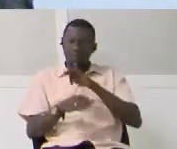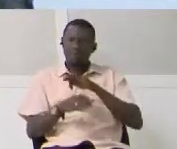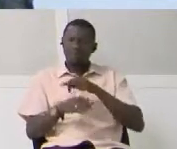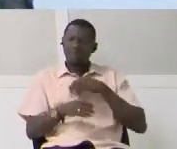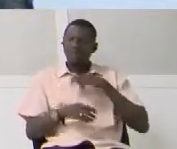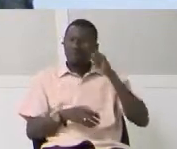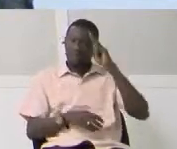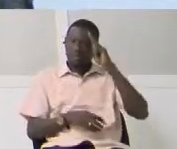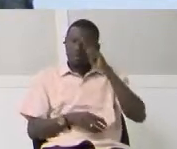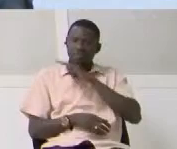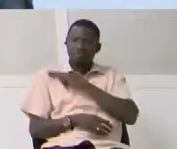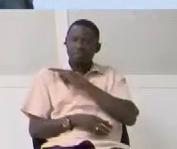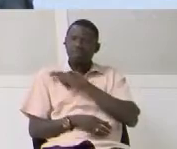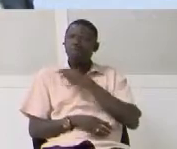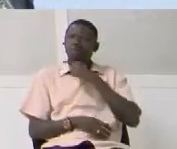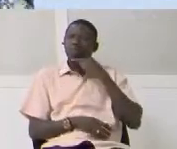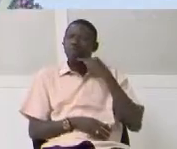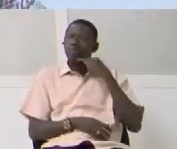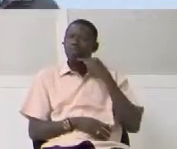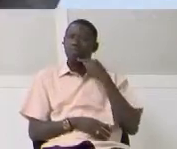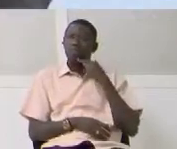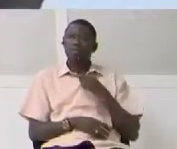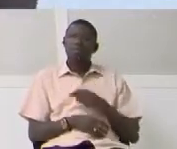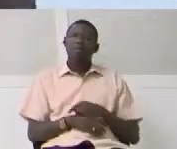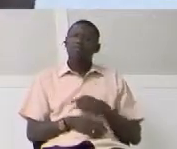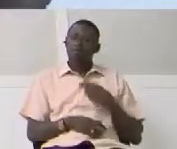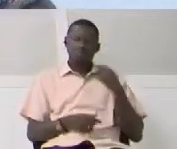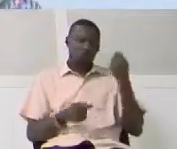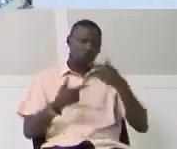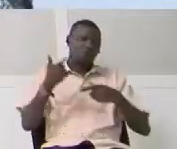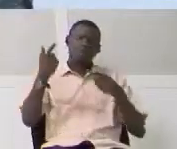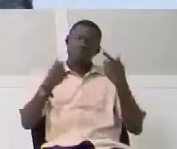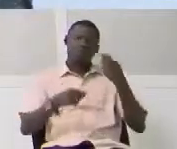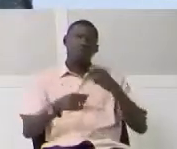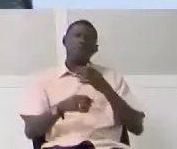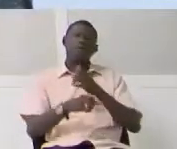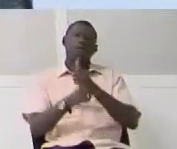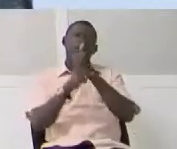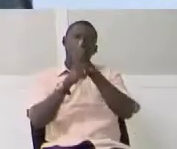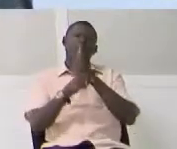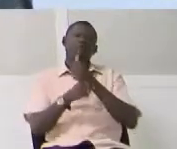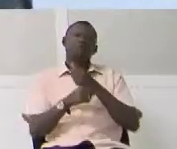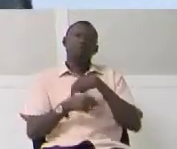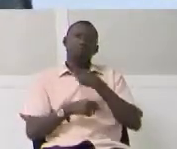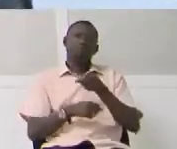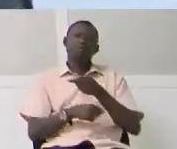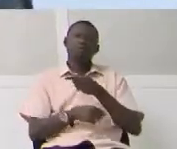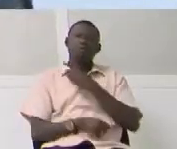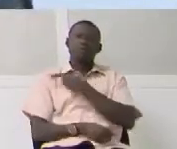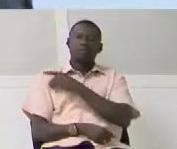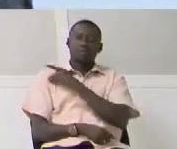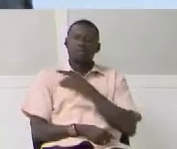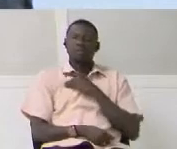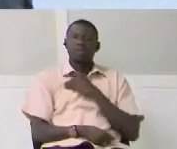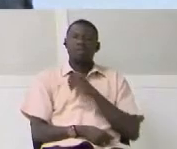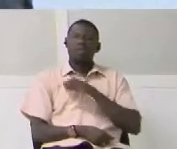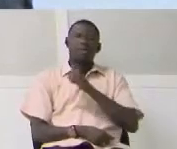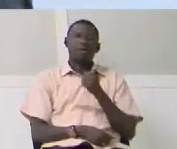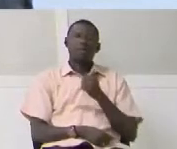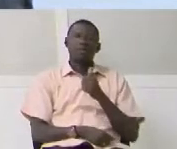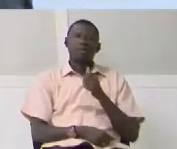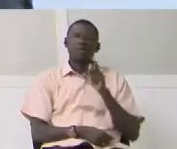and played a big part semi we played a big part ak sister am bu jigen aji